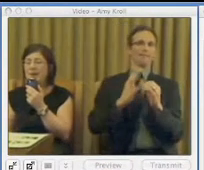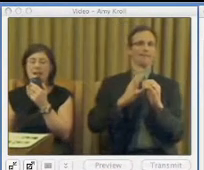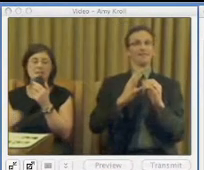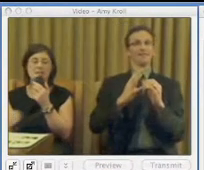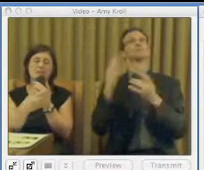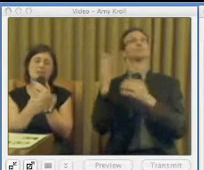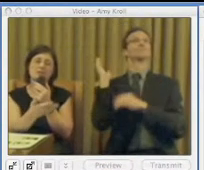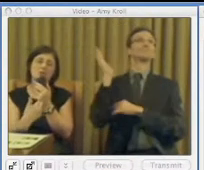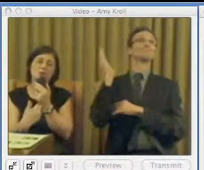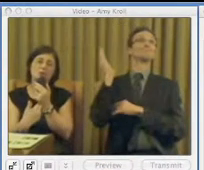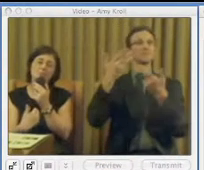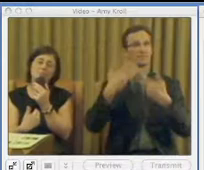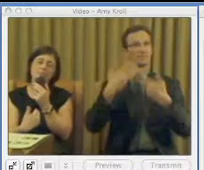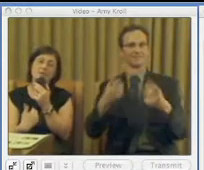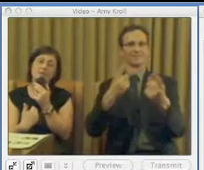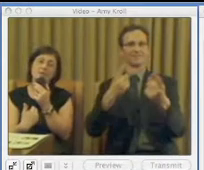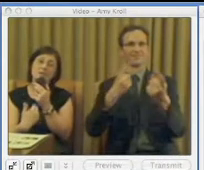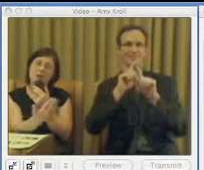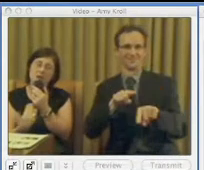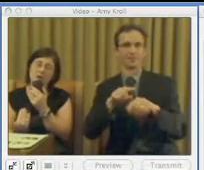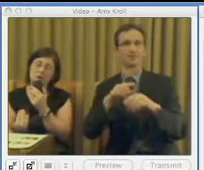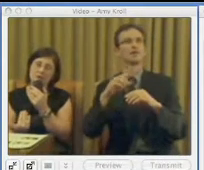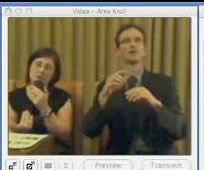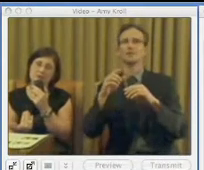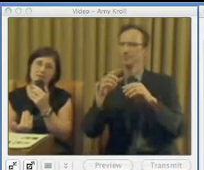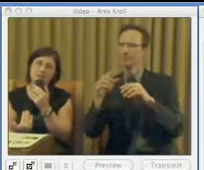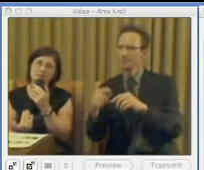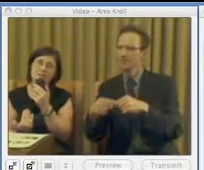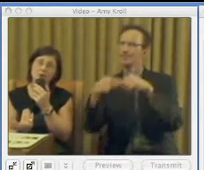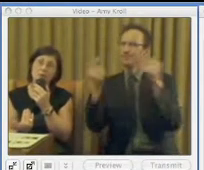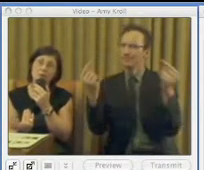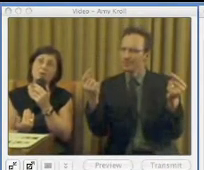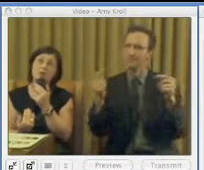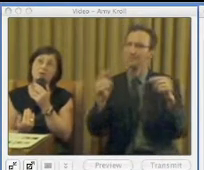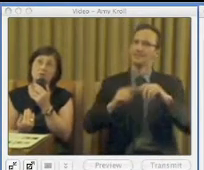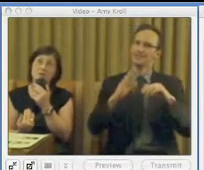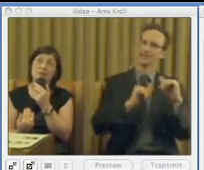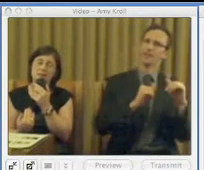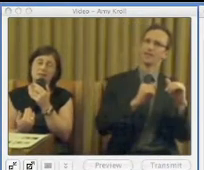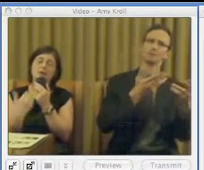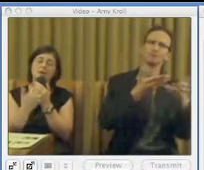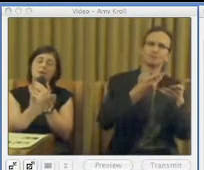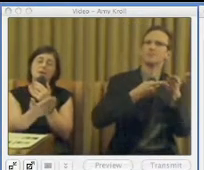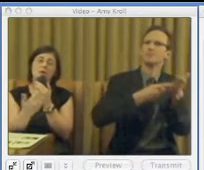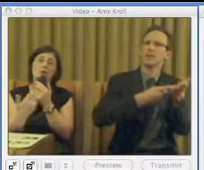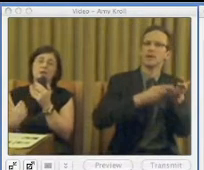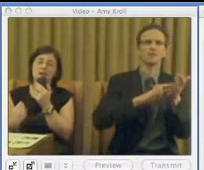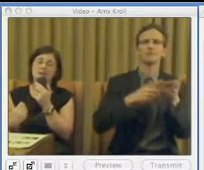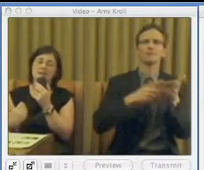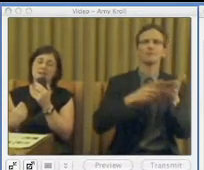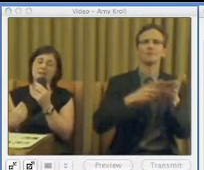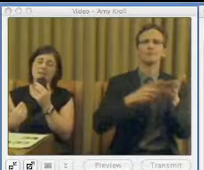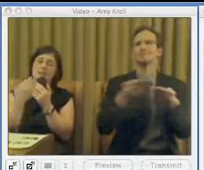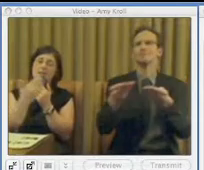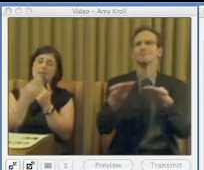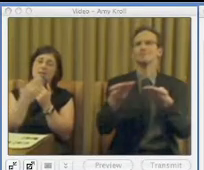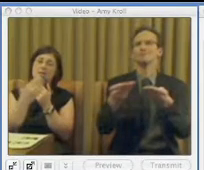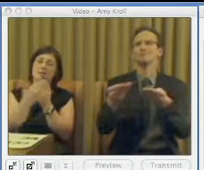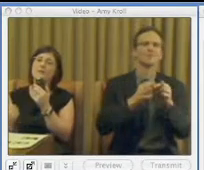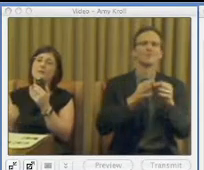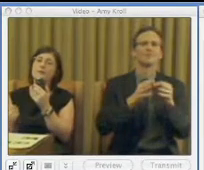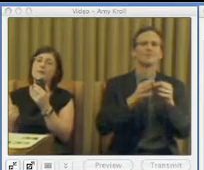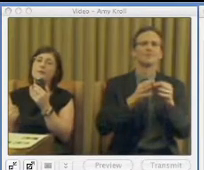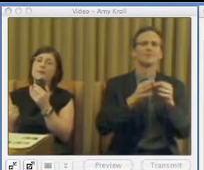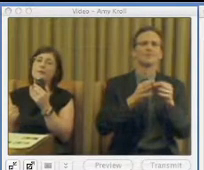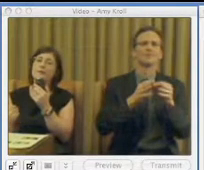ours will be slightly different, as opposed to a dialogic context, so a community interpreting